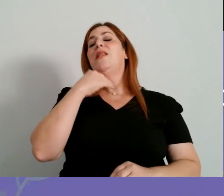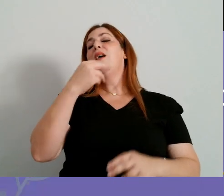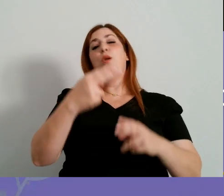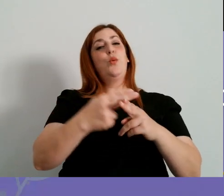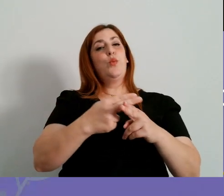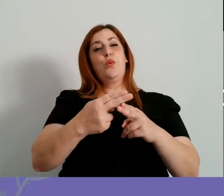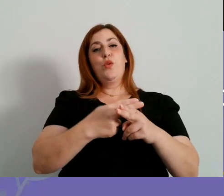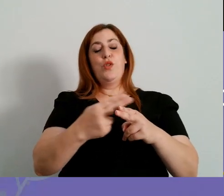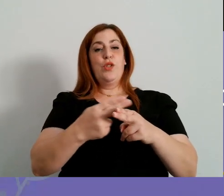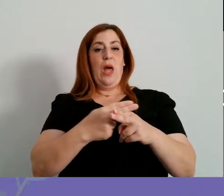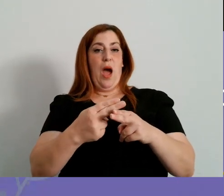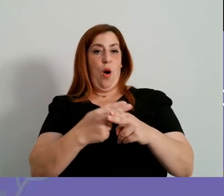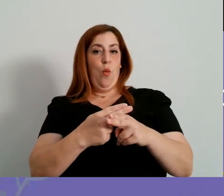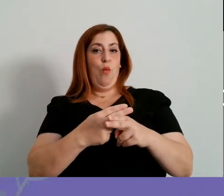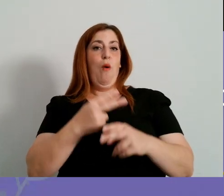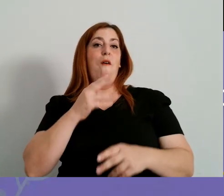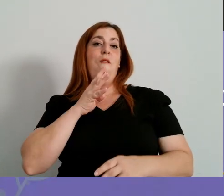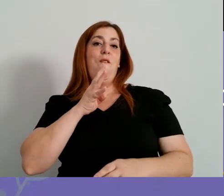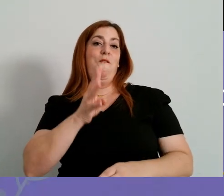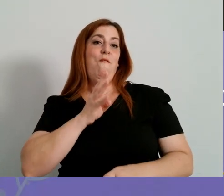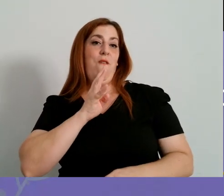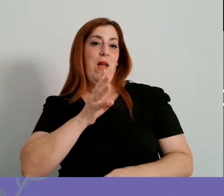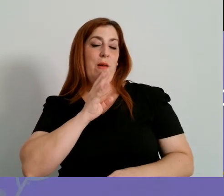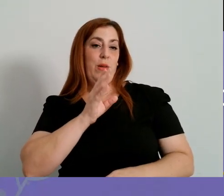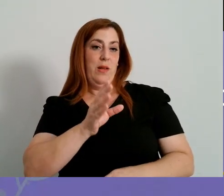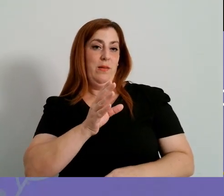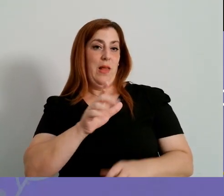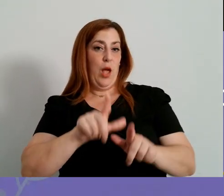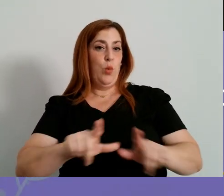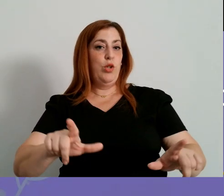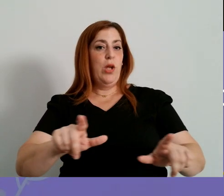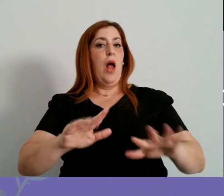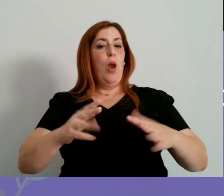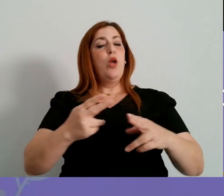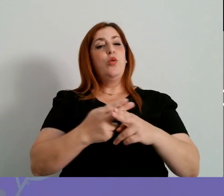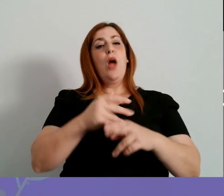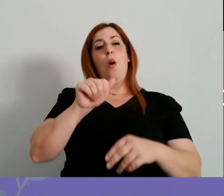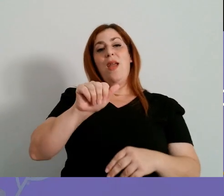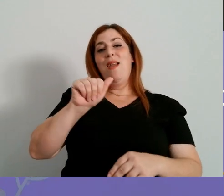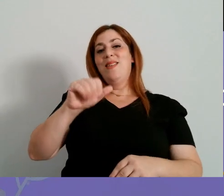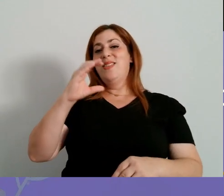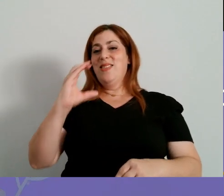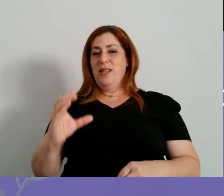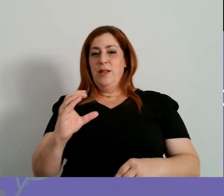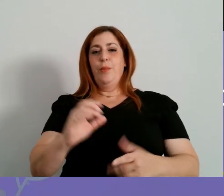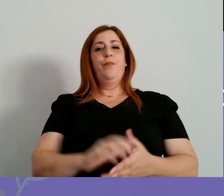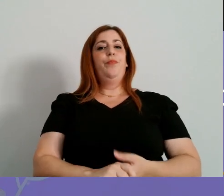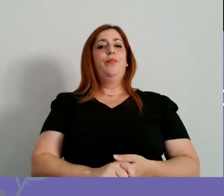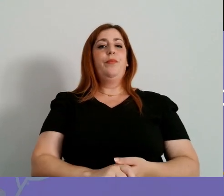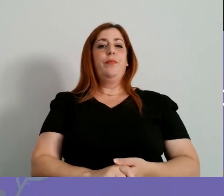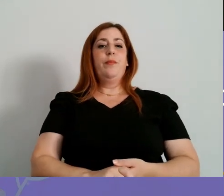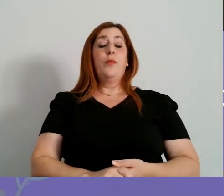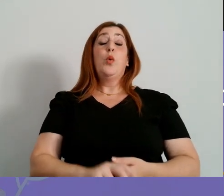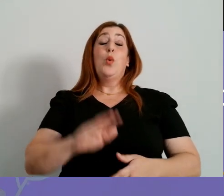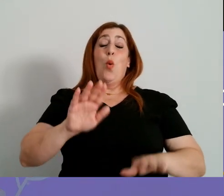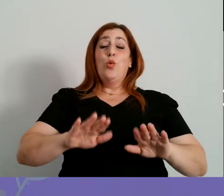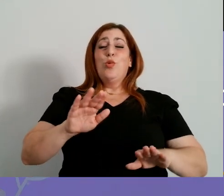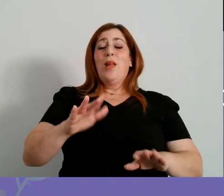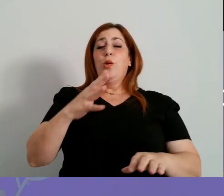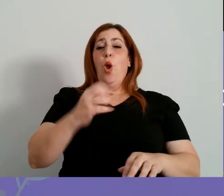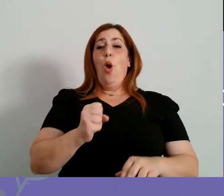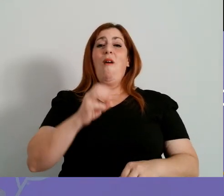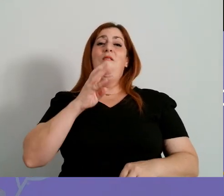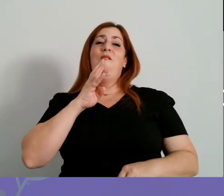augmentative and alternative communication, AAC for short, or sign language if they are able, or people can have something called